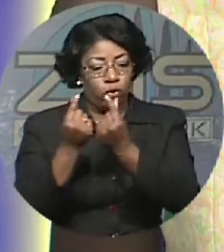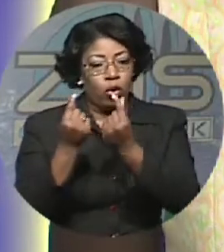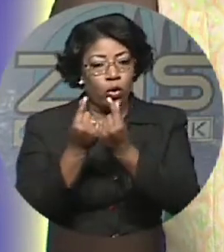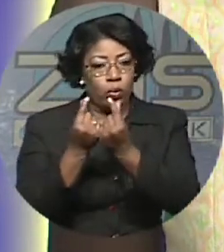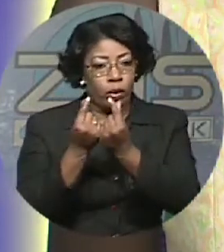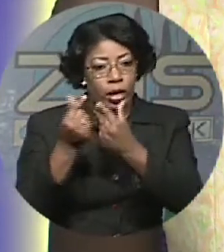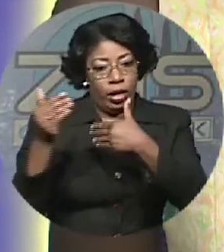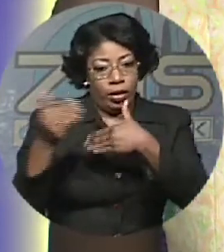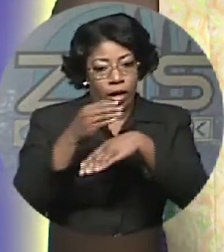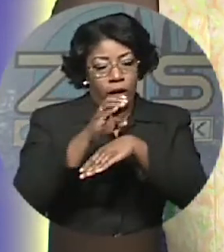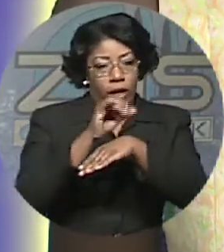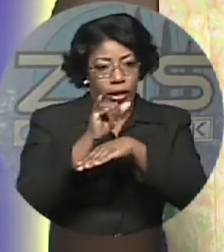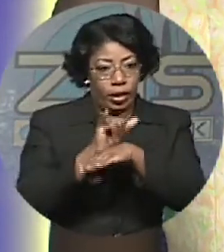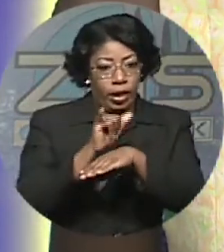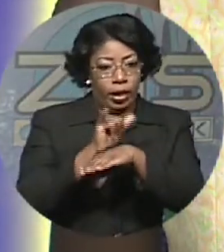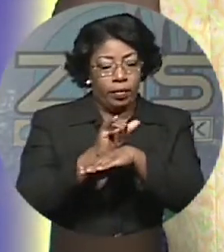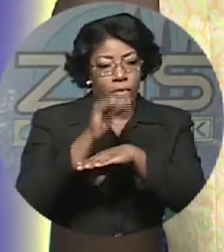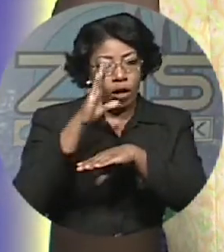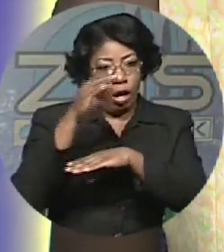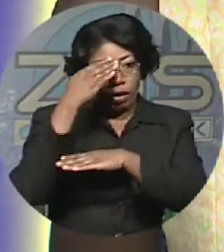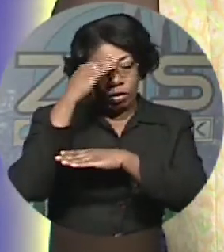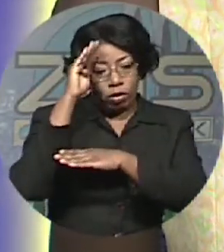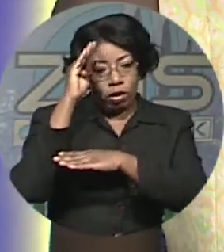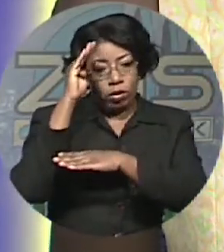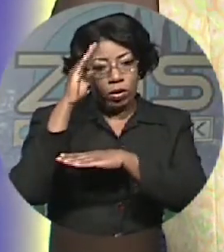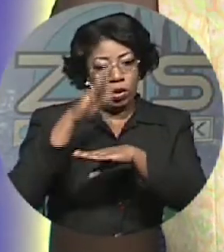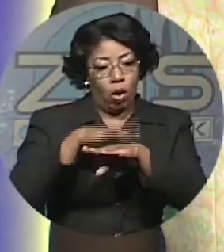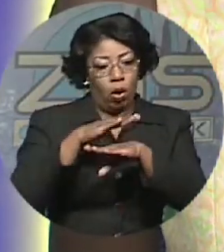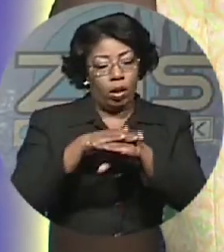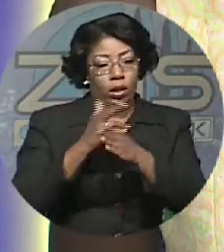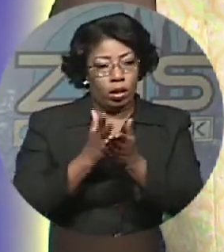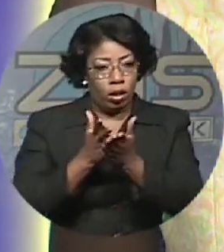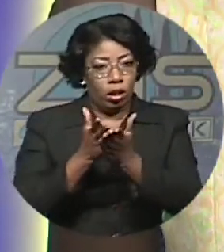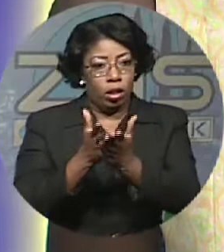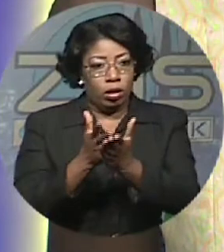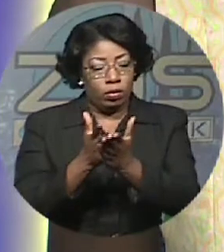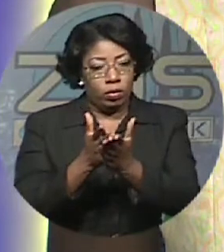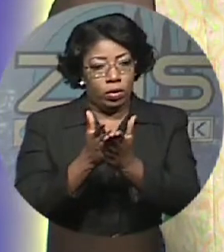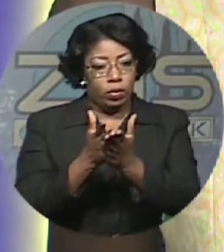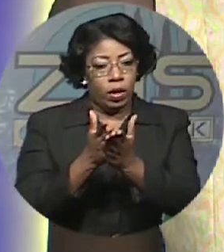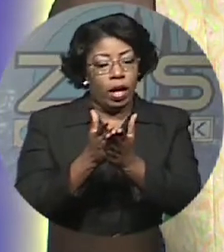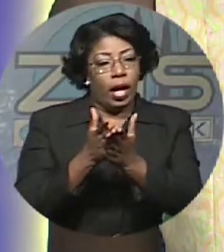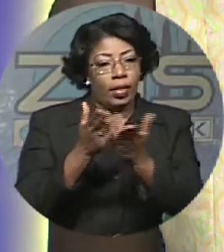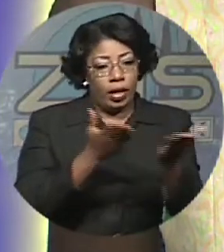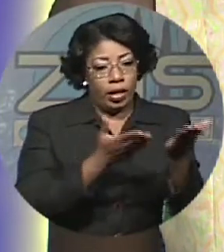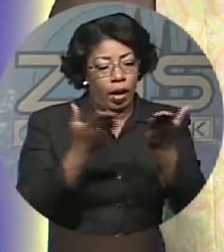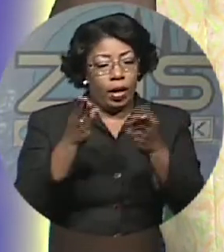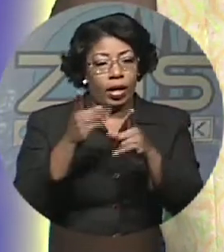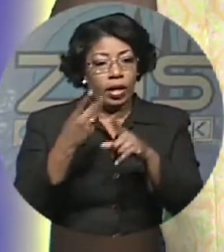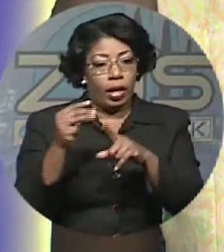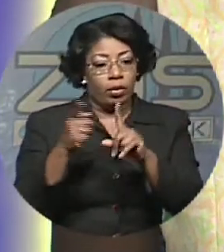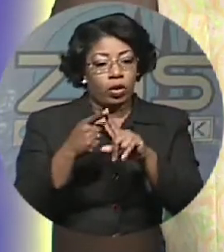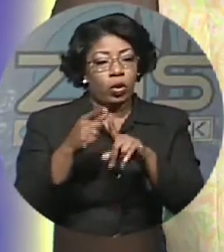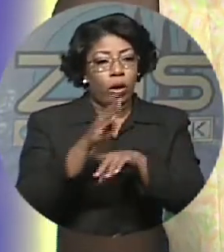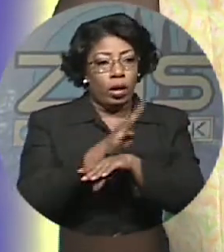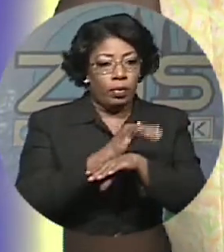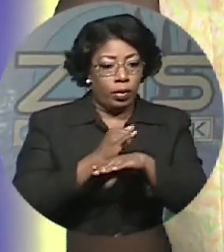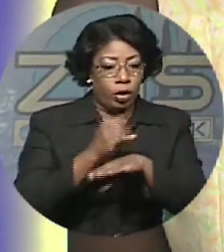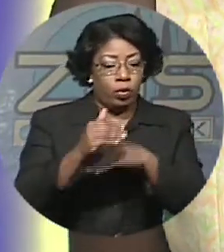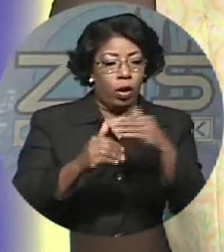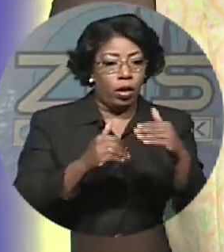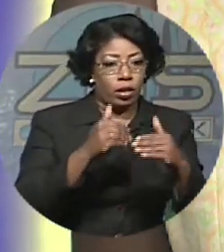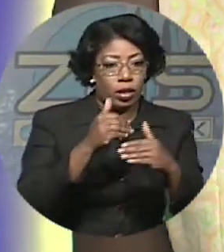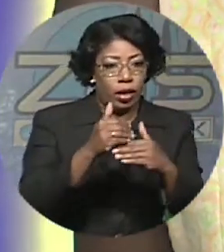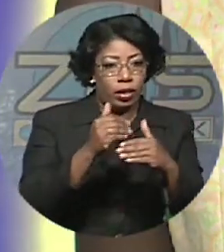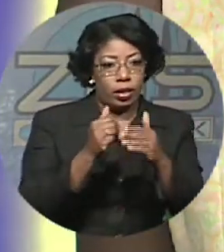Key. The five Cubans were aboard a makeshift life raft at the time and were taken to Bimini for further processing by